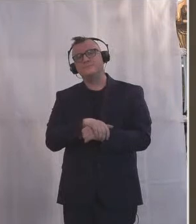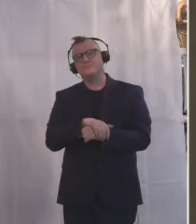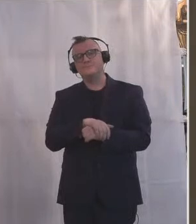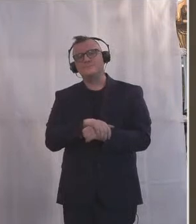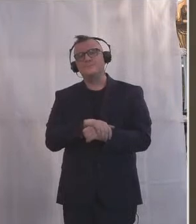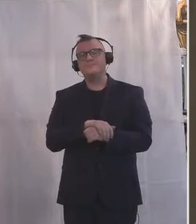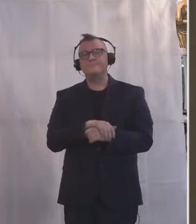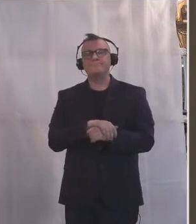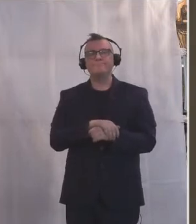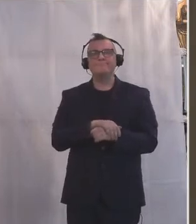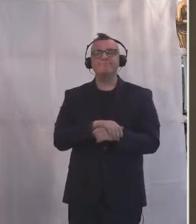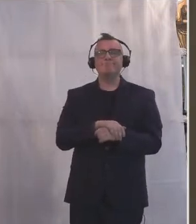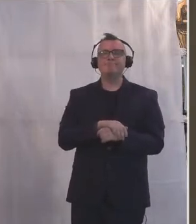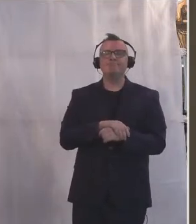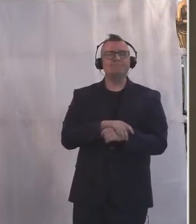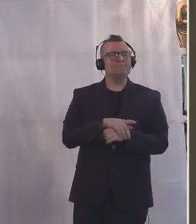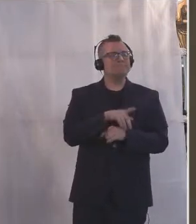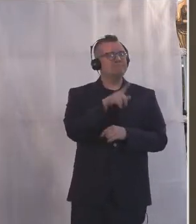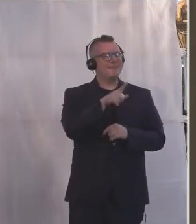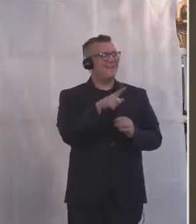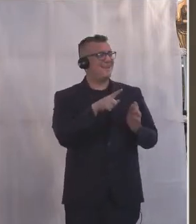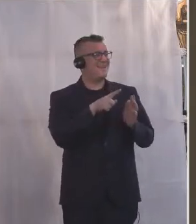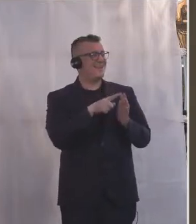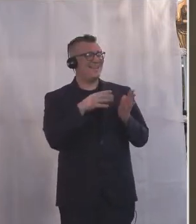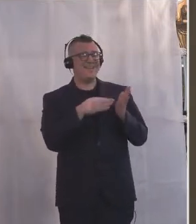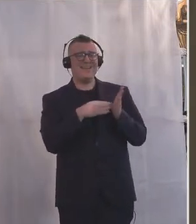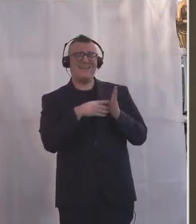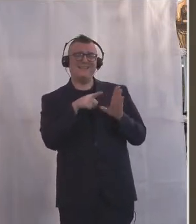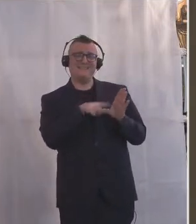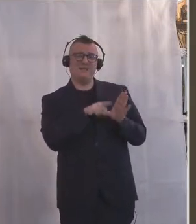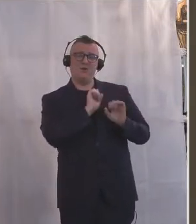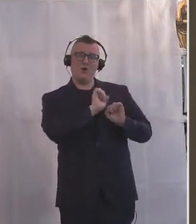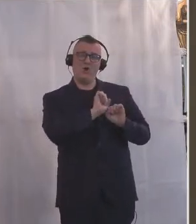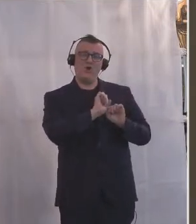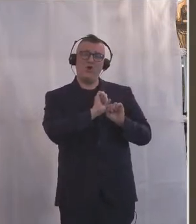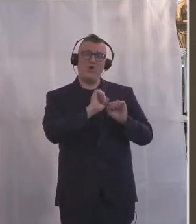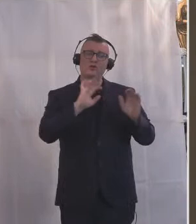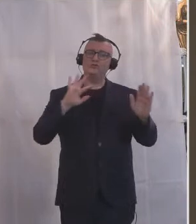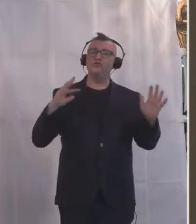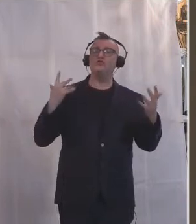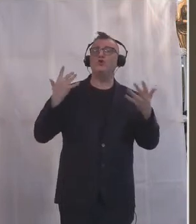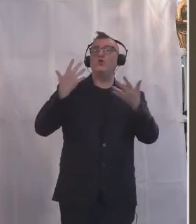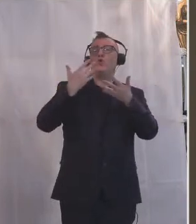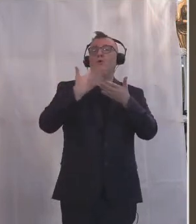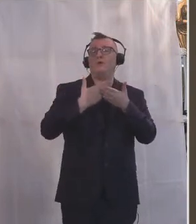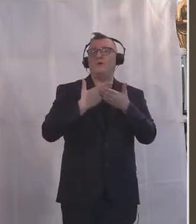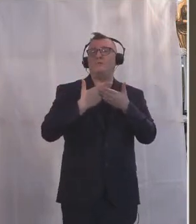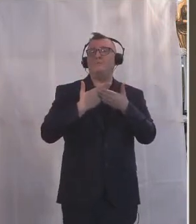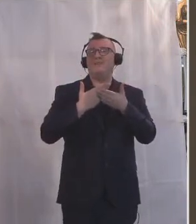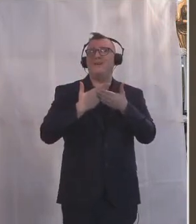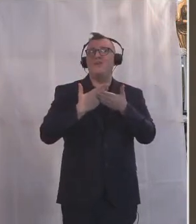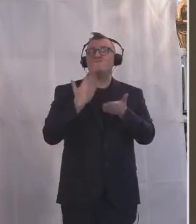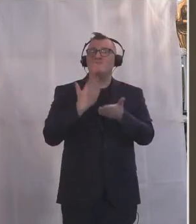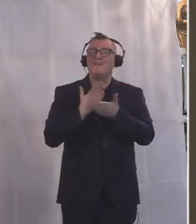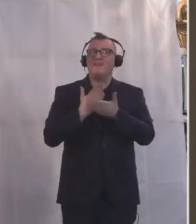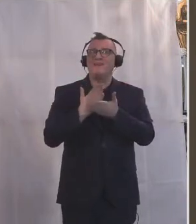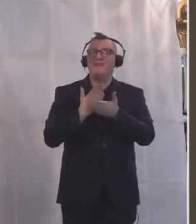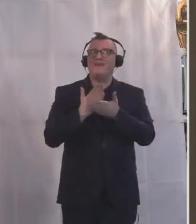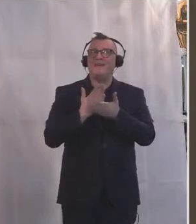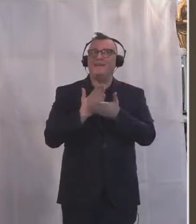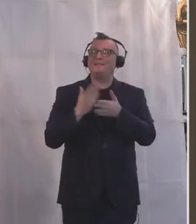This whole journey, the journey that Izzy so brilliantly talked about a second ago, is all about understanding the other